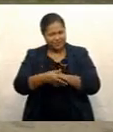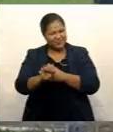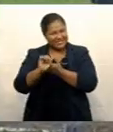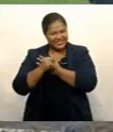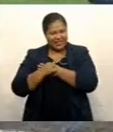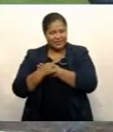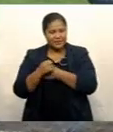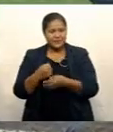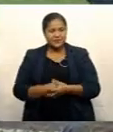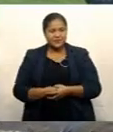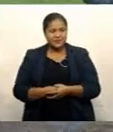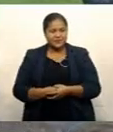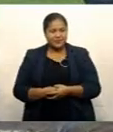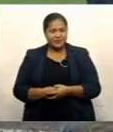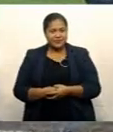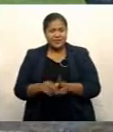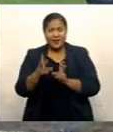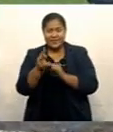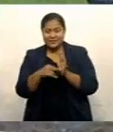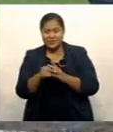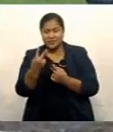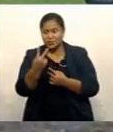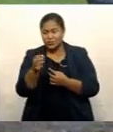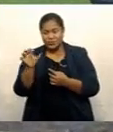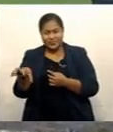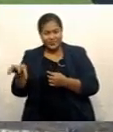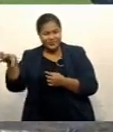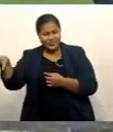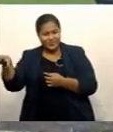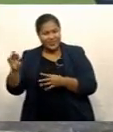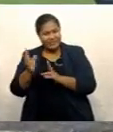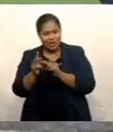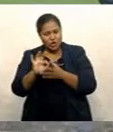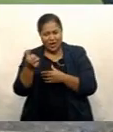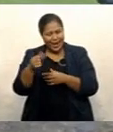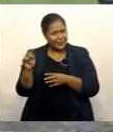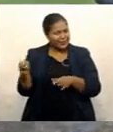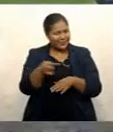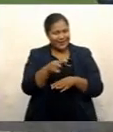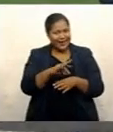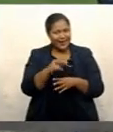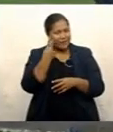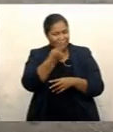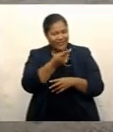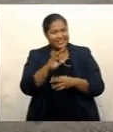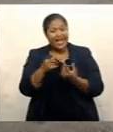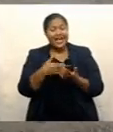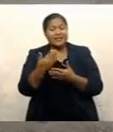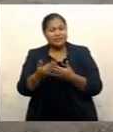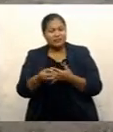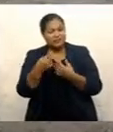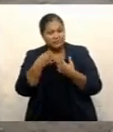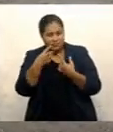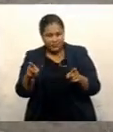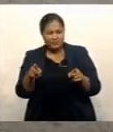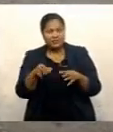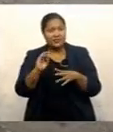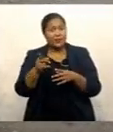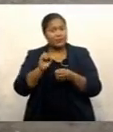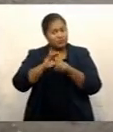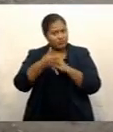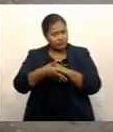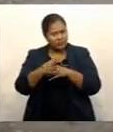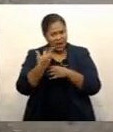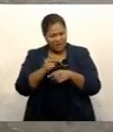procedures. Villagers from the two villages are not allowed in the village until further notice. COVID-19 teams continue to monitor